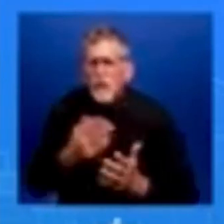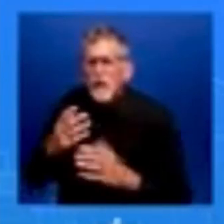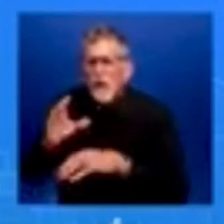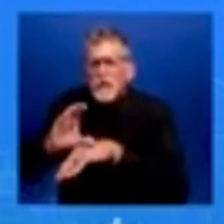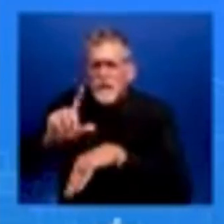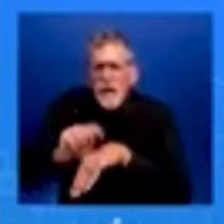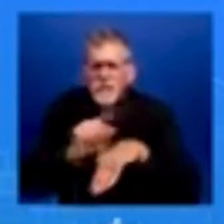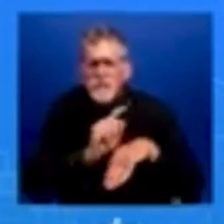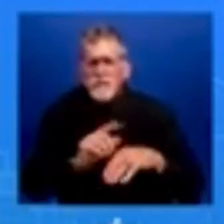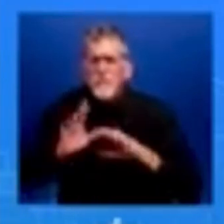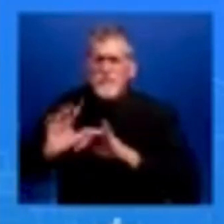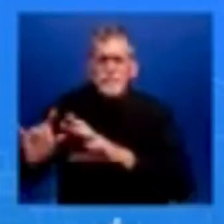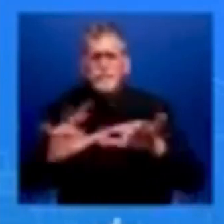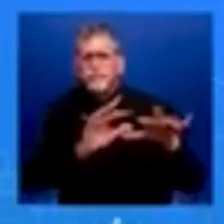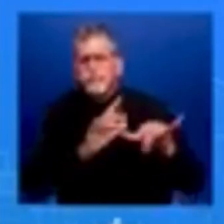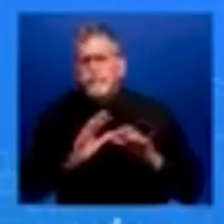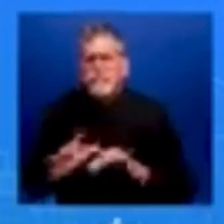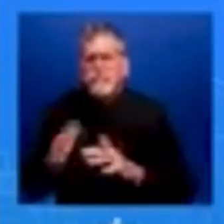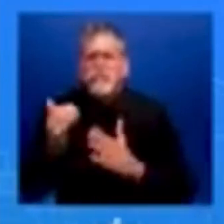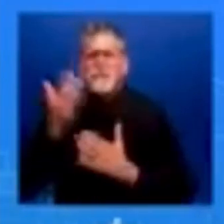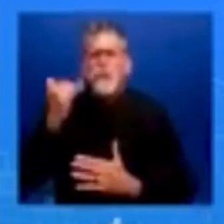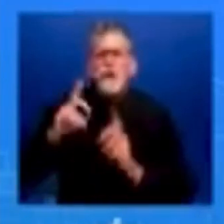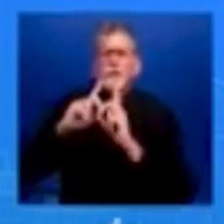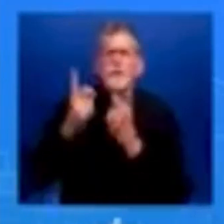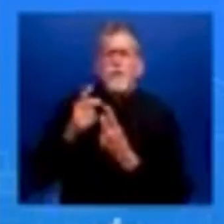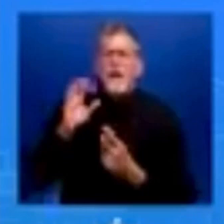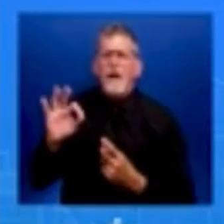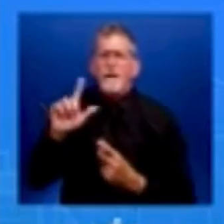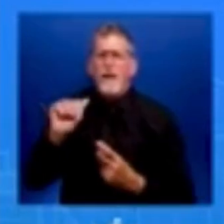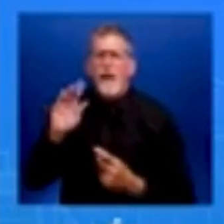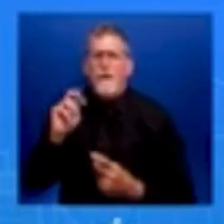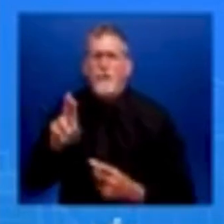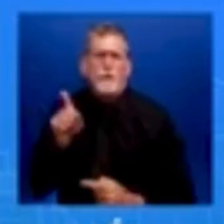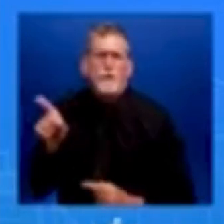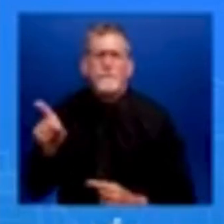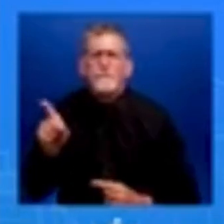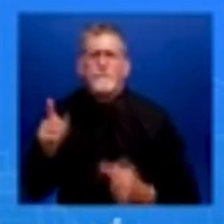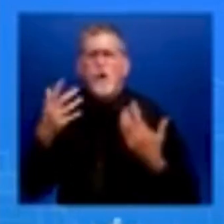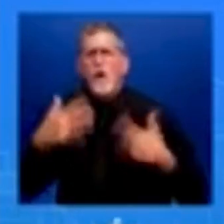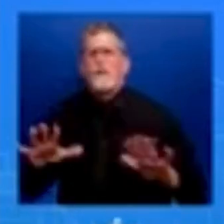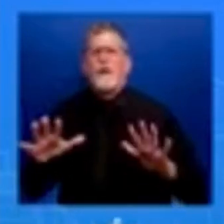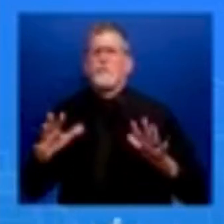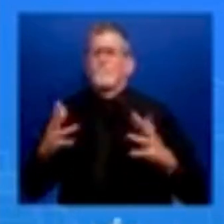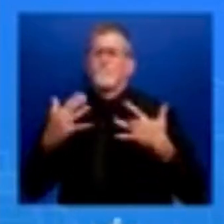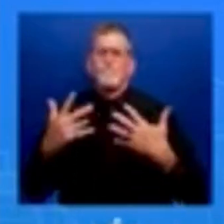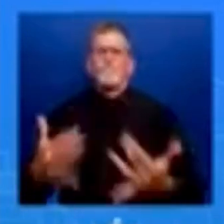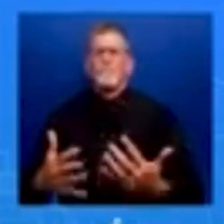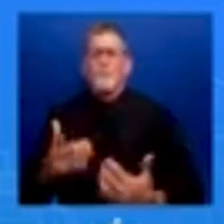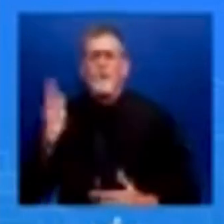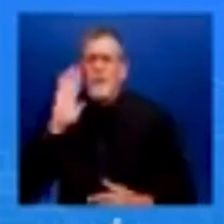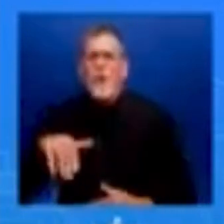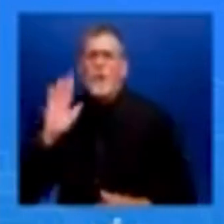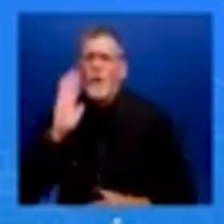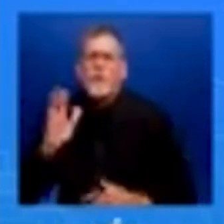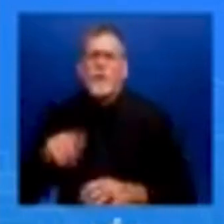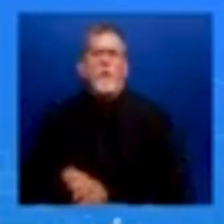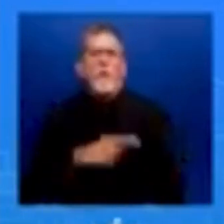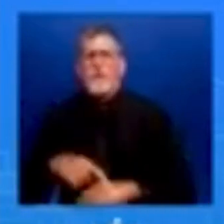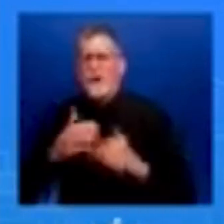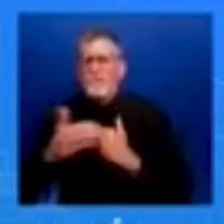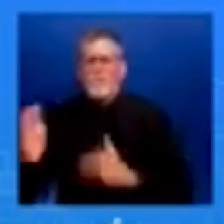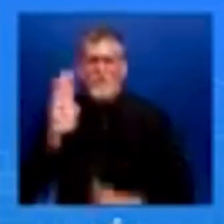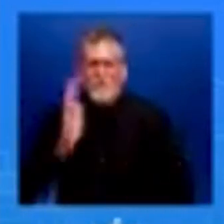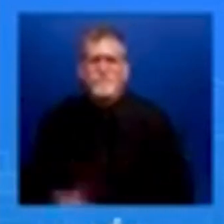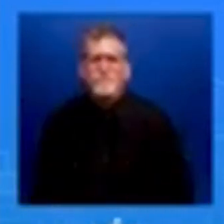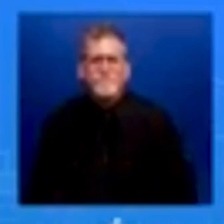Department of Labor kicked this in, this process, so early in the administration, because we knew it was going to take some time. And so they have been working urgently to get this